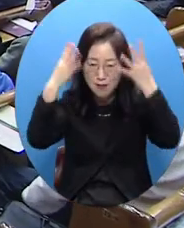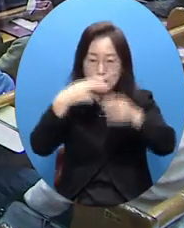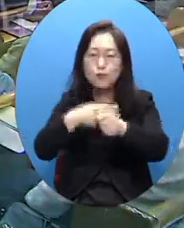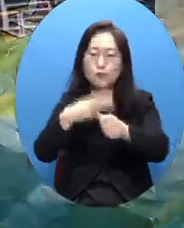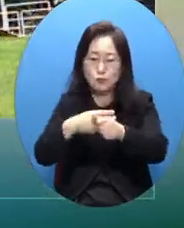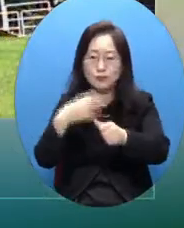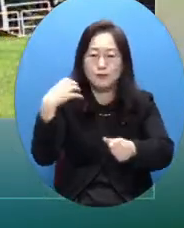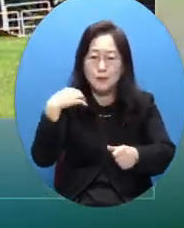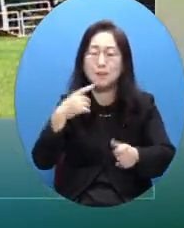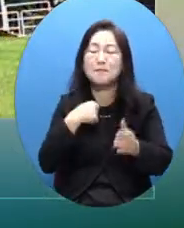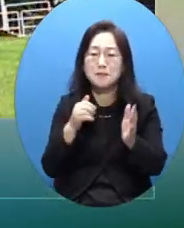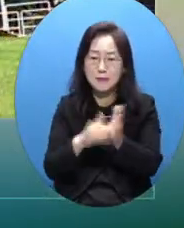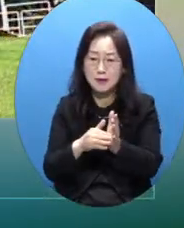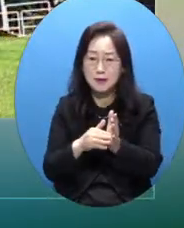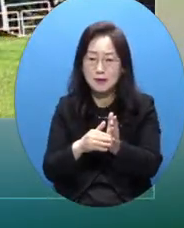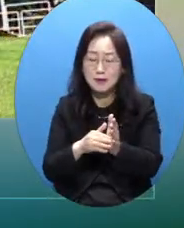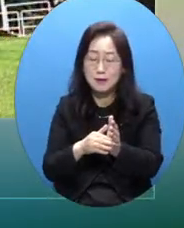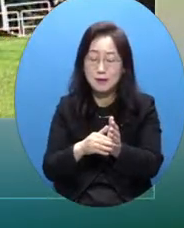foreign